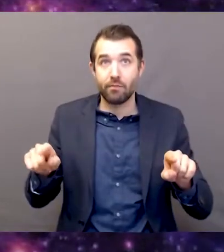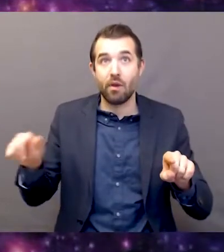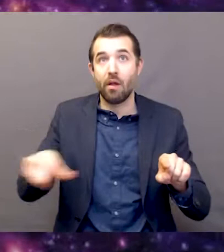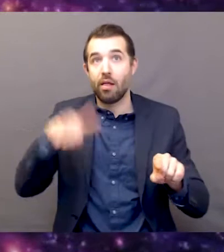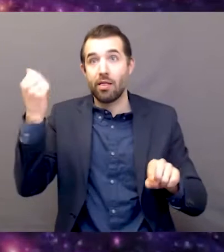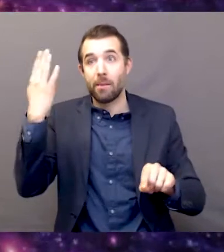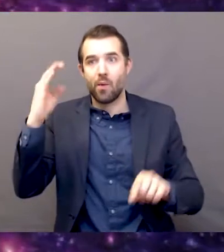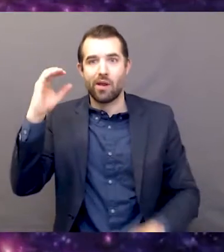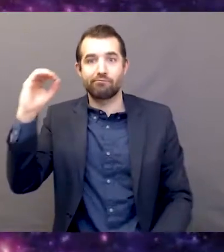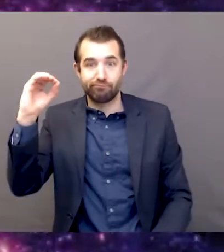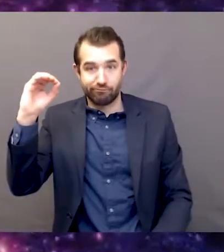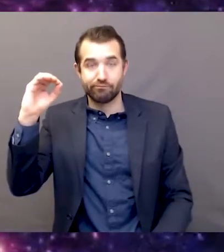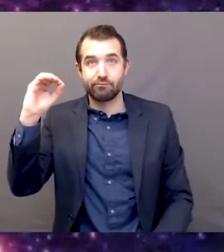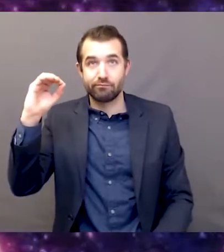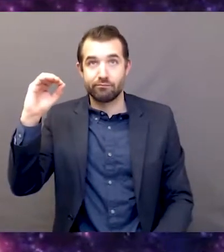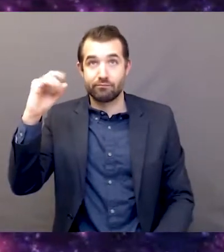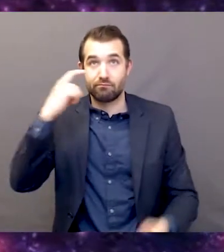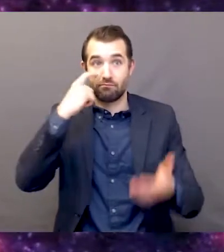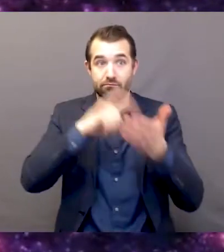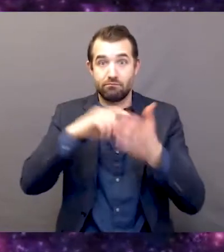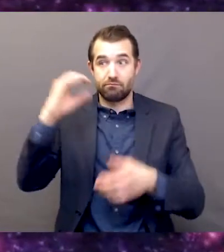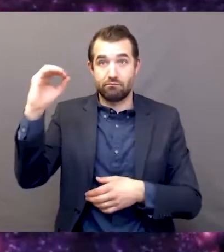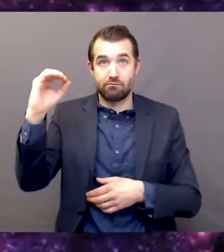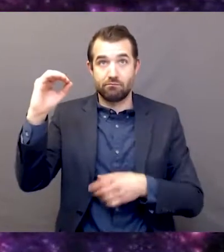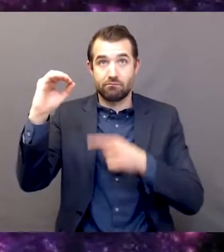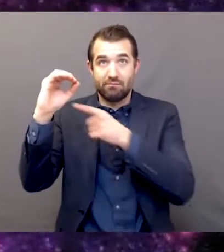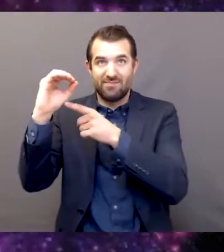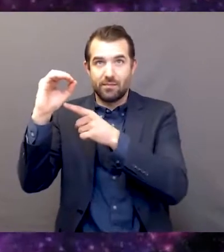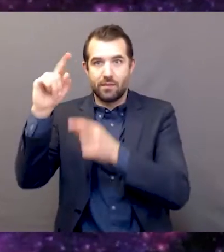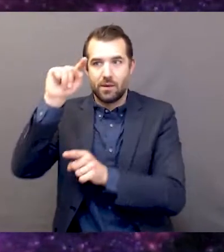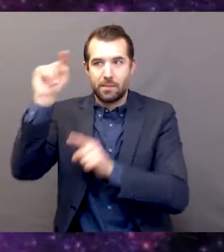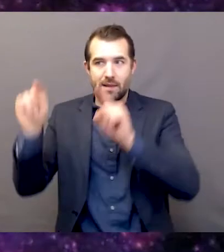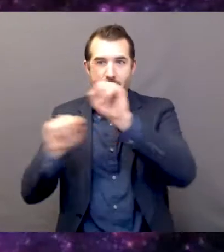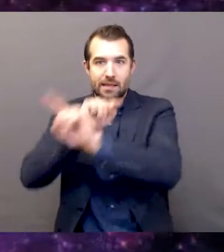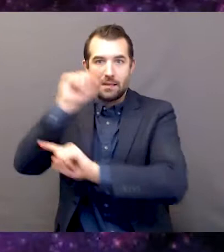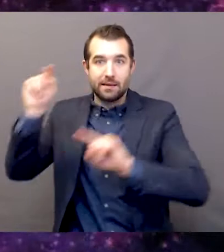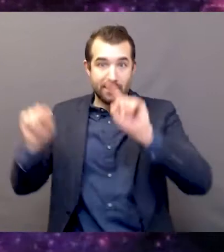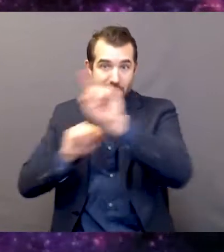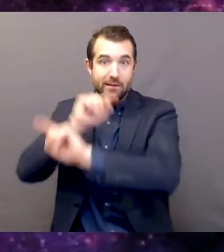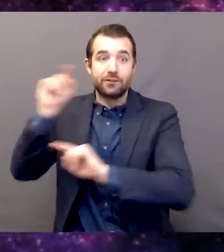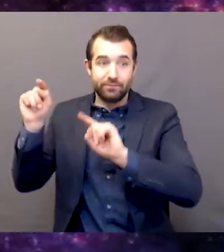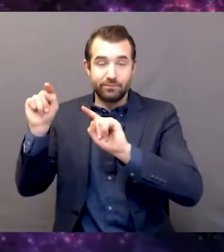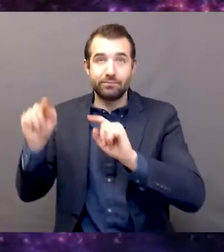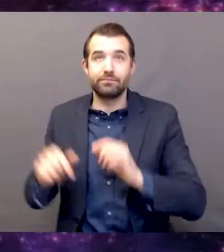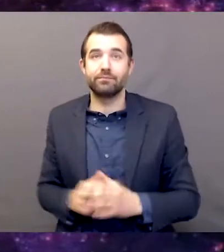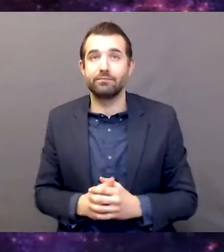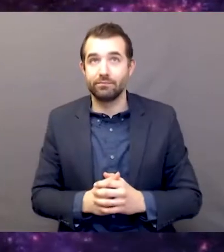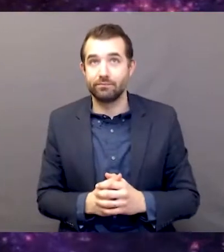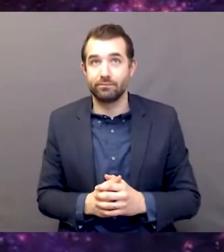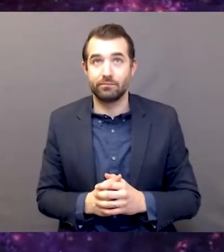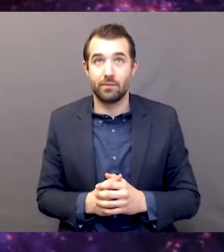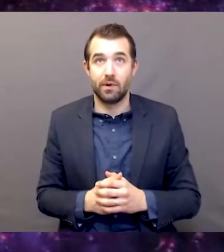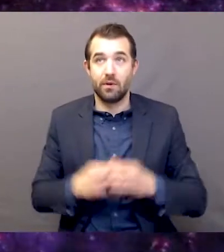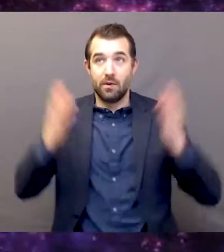see the spinning of the material in the disk. And this is a cut perpendicular to the disk. You can see the disk here